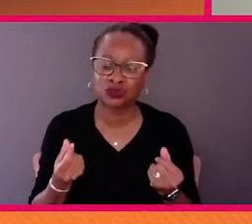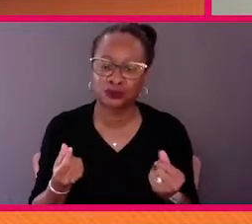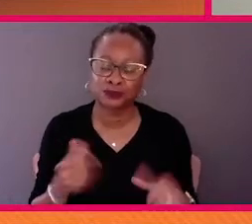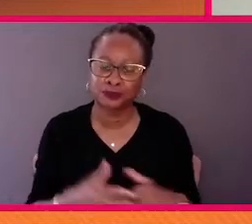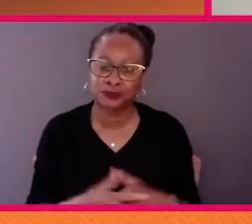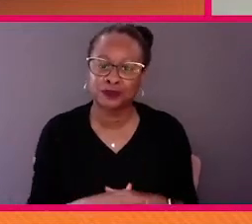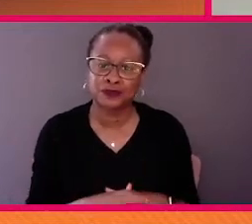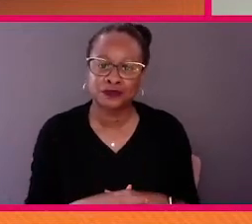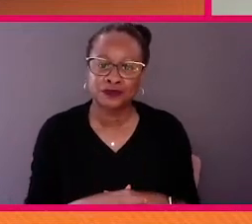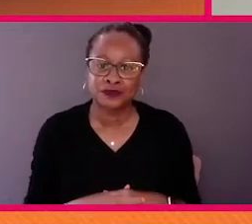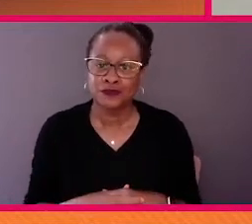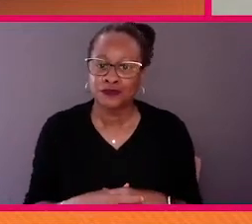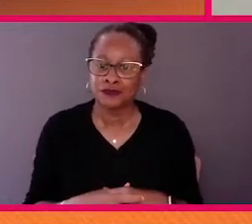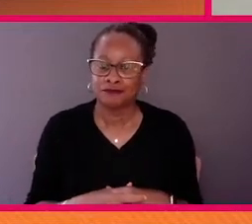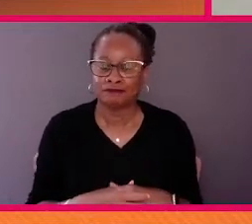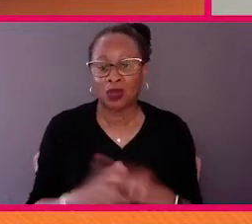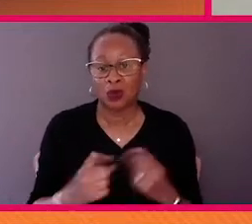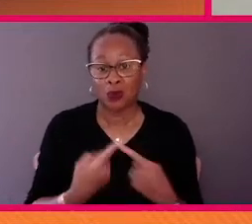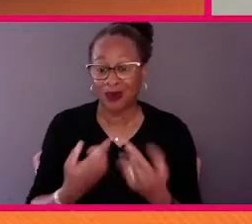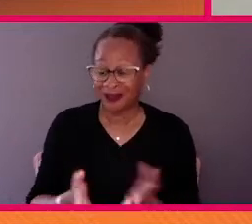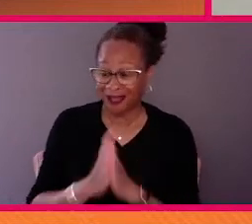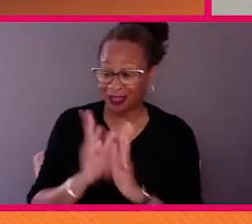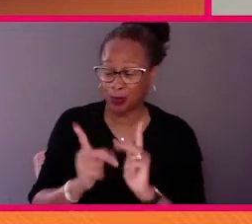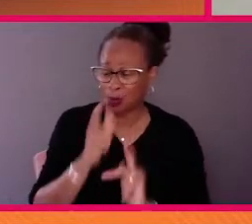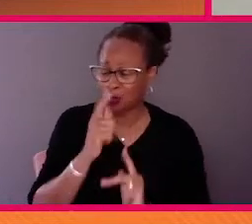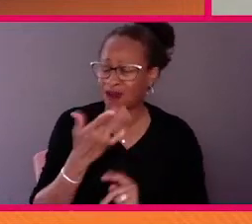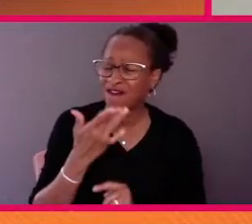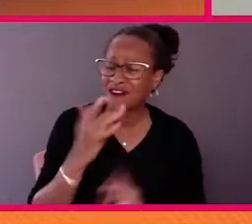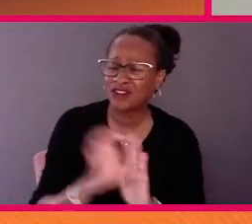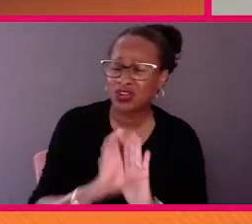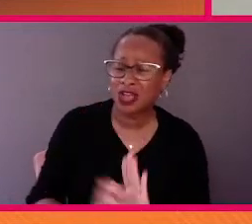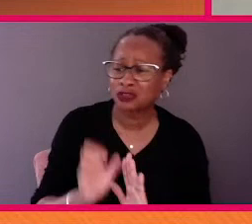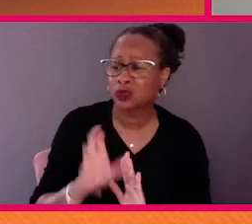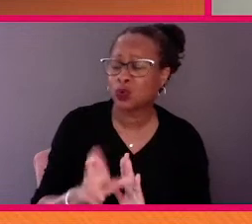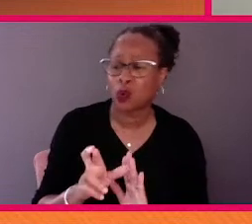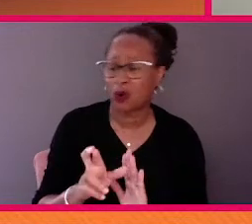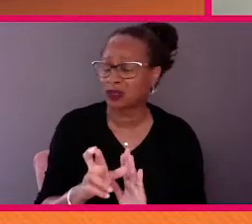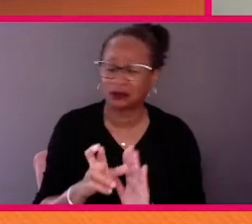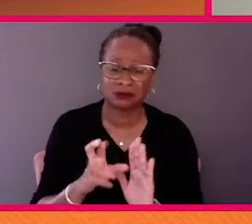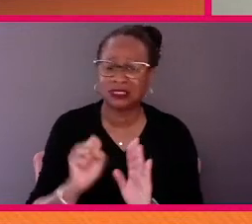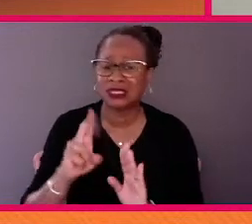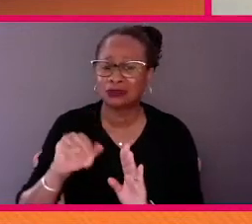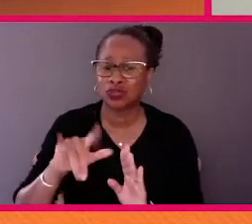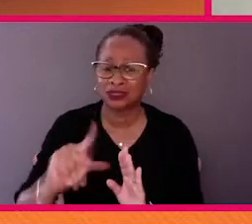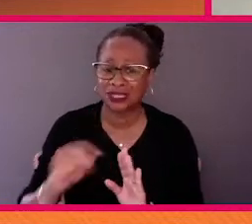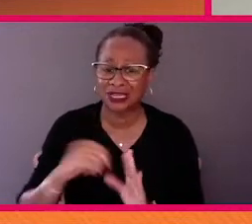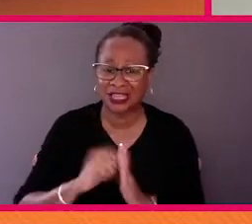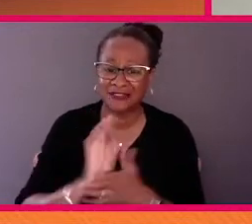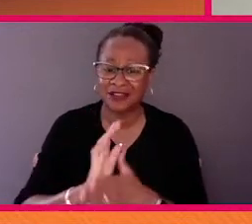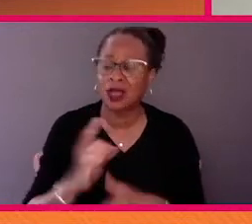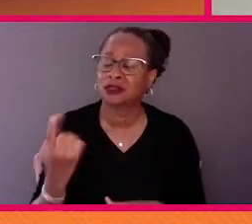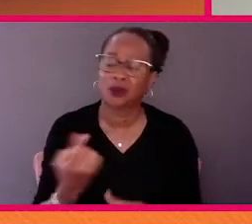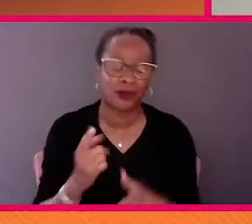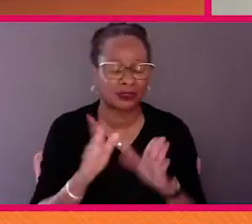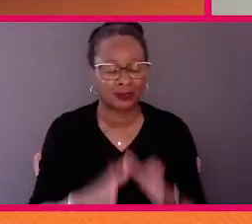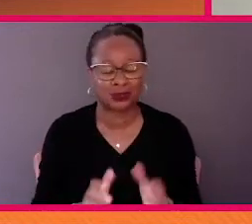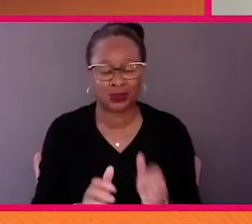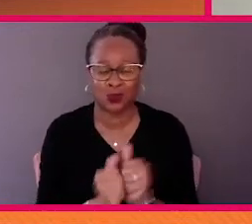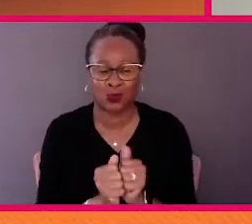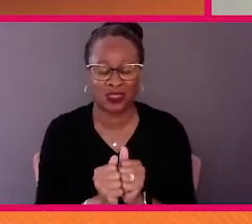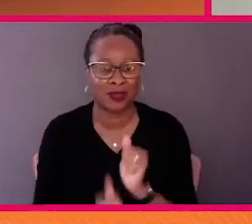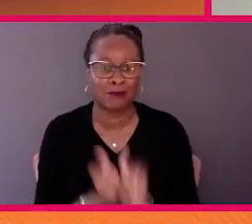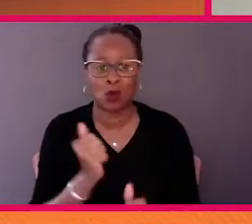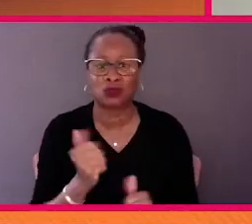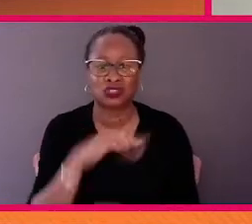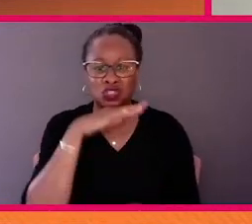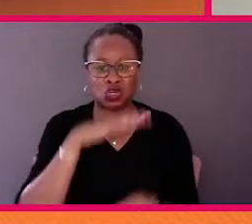you know, every time I ask people who their favorite character or subject of the film was, it's always the person with the most, you know, dirt on their